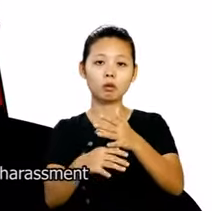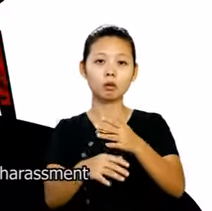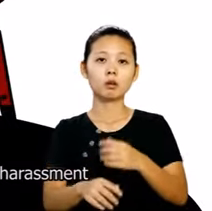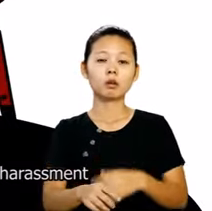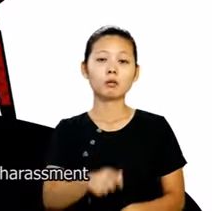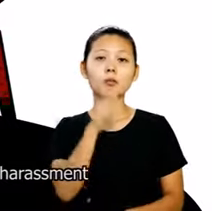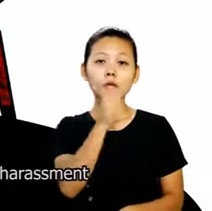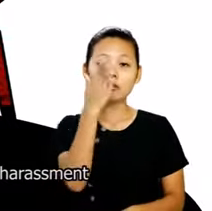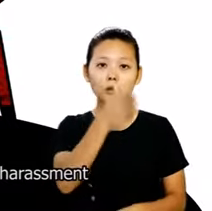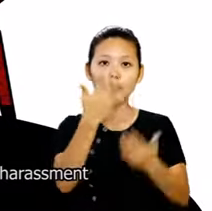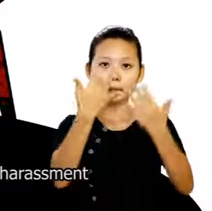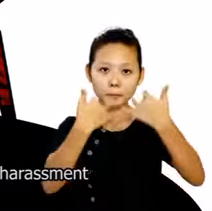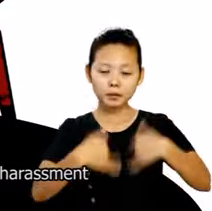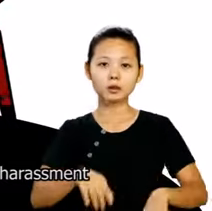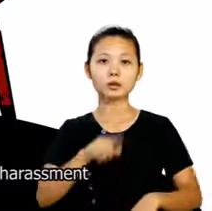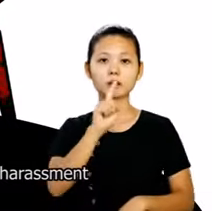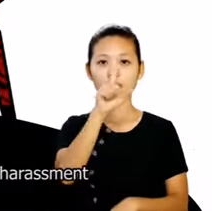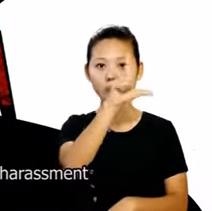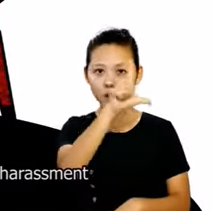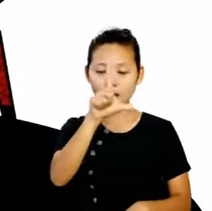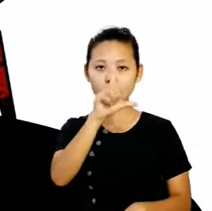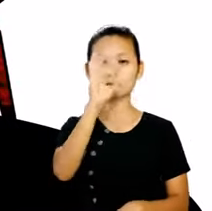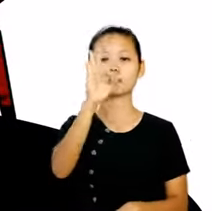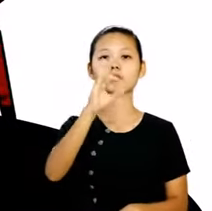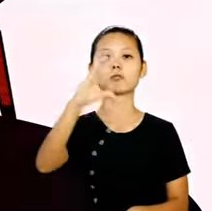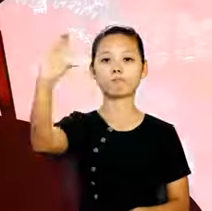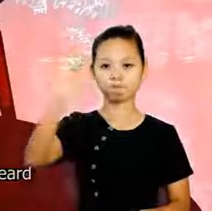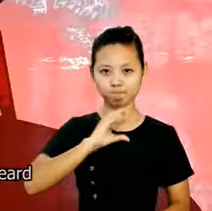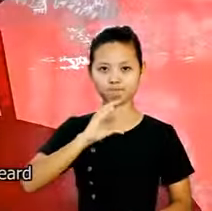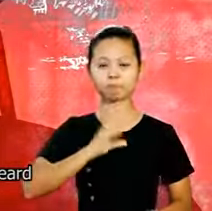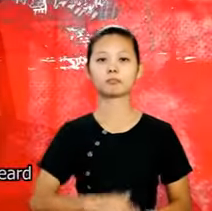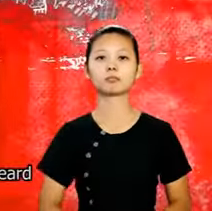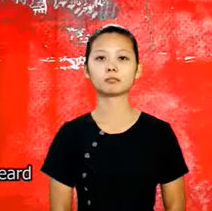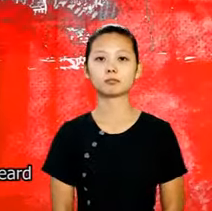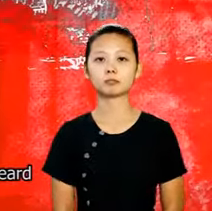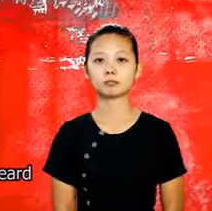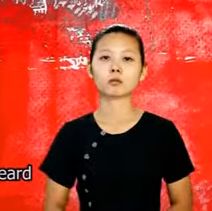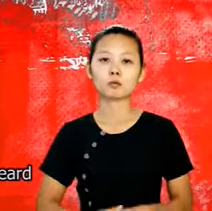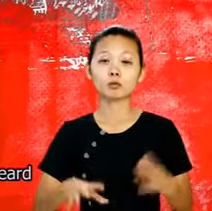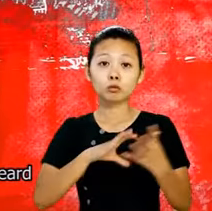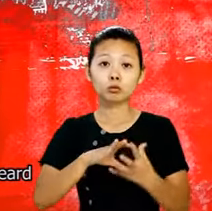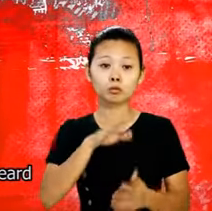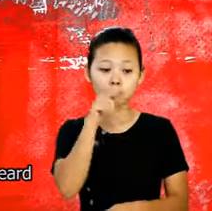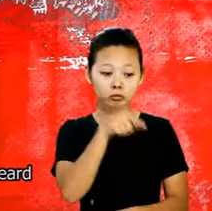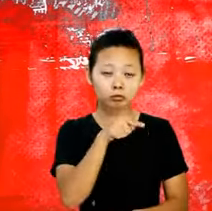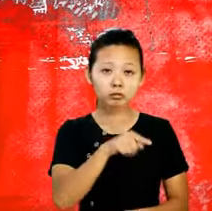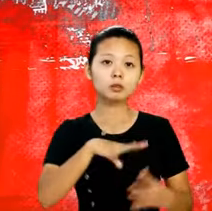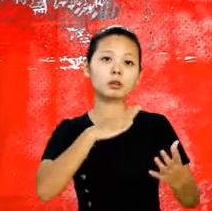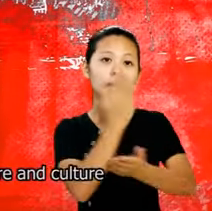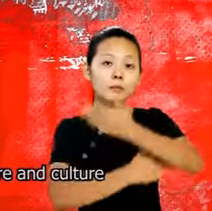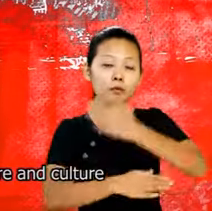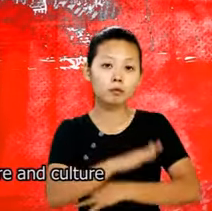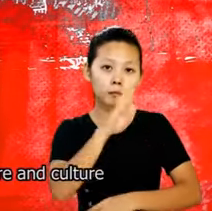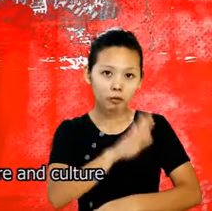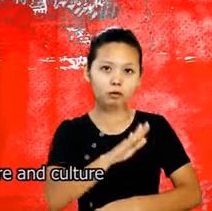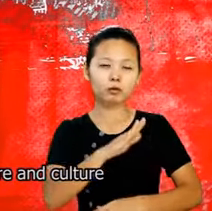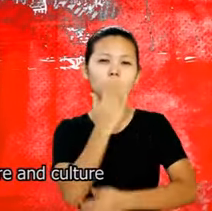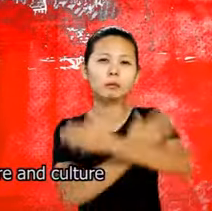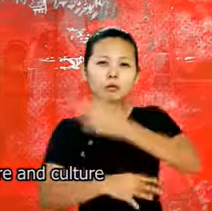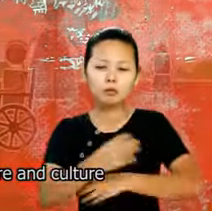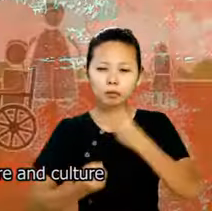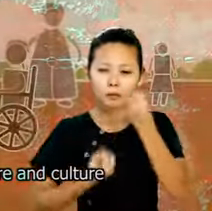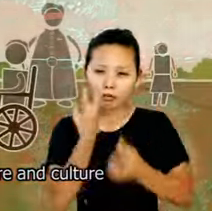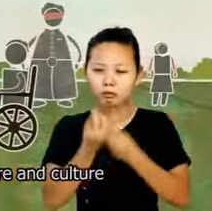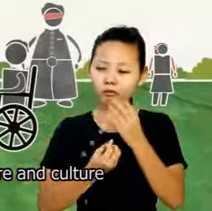the right to be free from violence and harassment, the right to have their voices heard, the right to